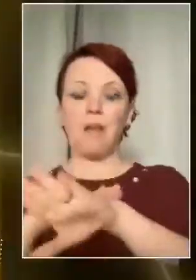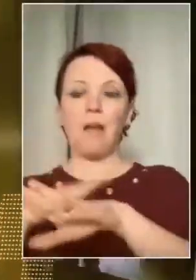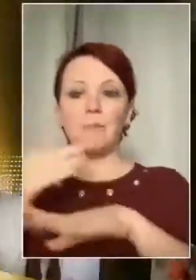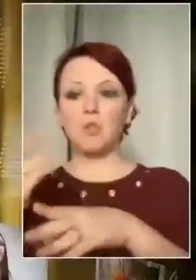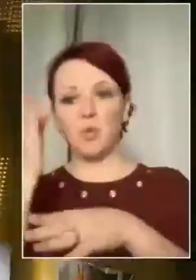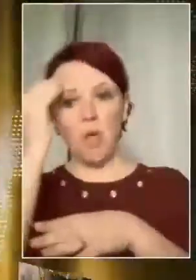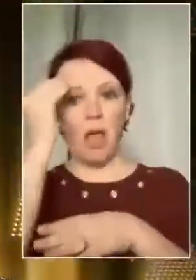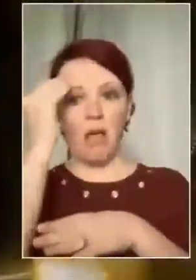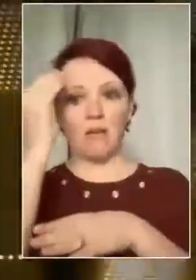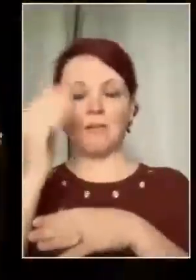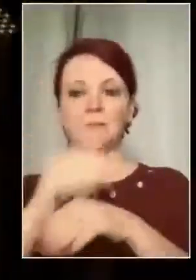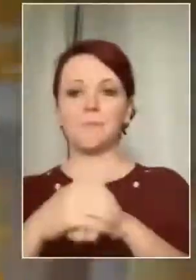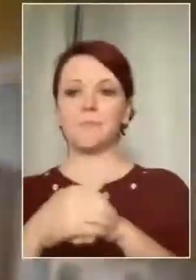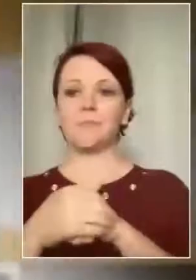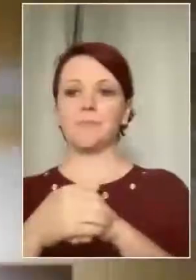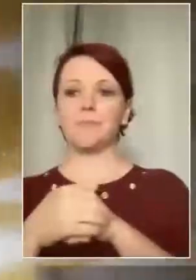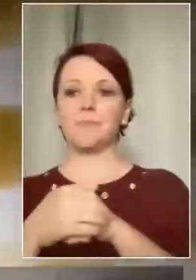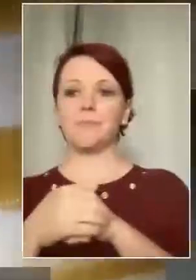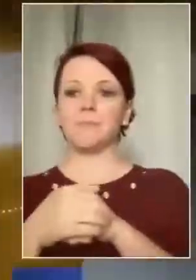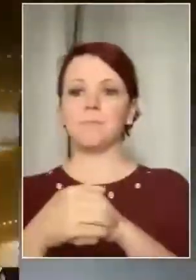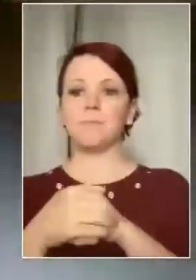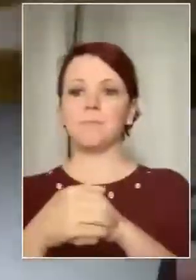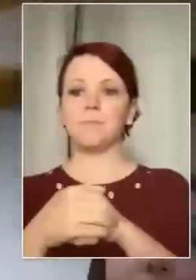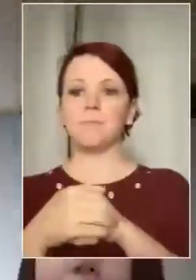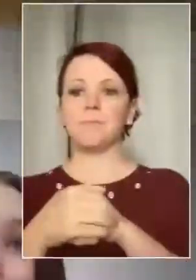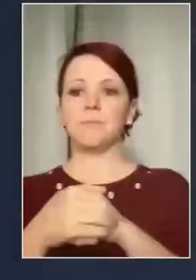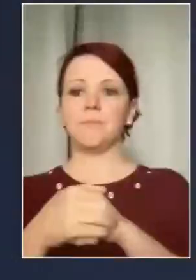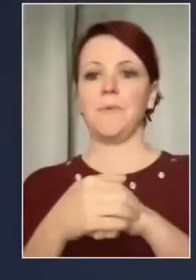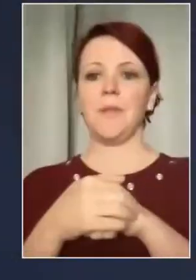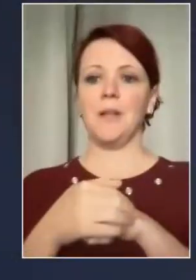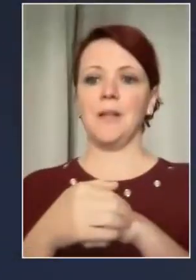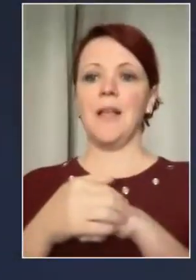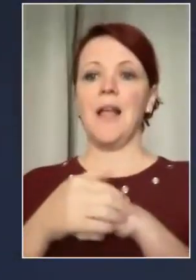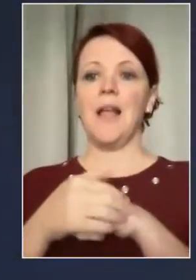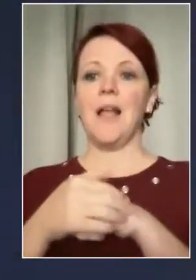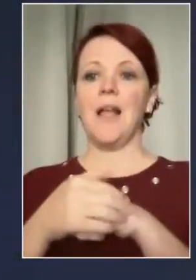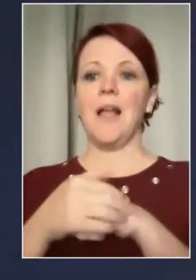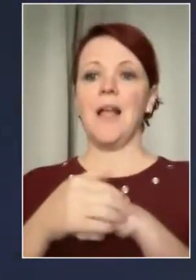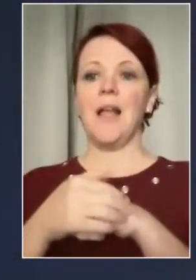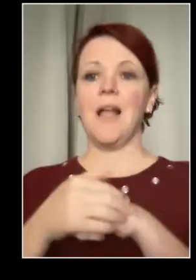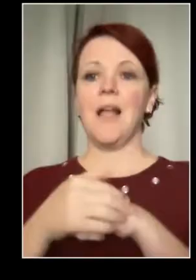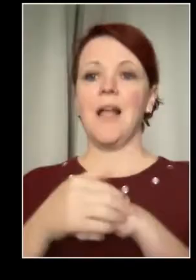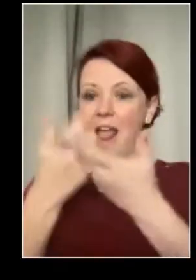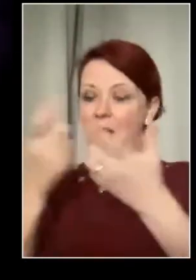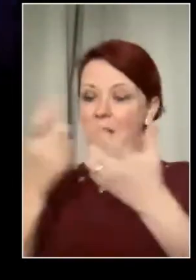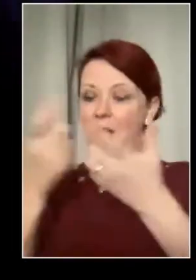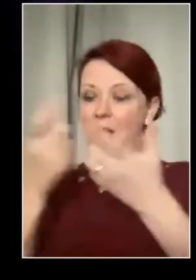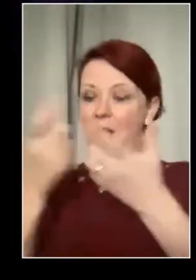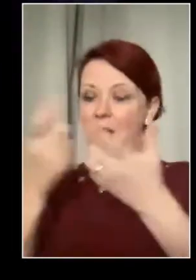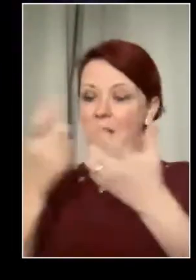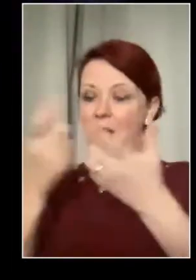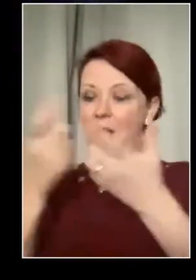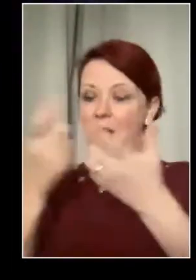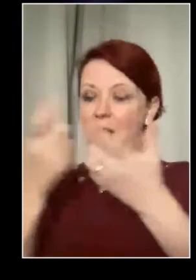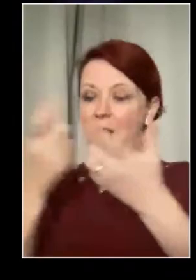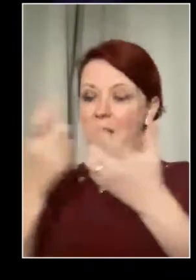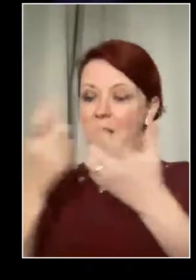into the business, learn the way that you work, and hopefully that can be something that works not only at that time, but further down the road as well.